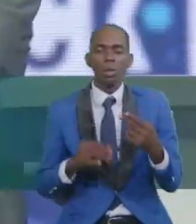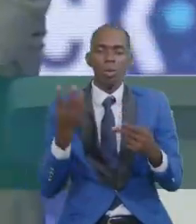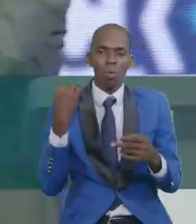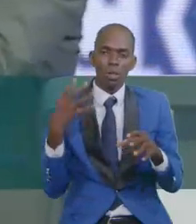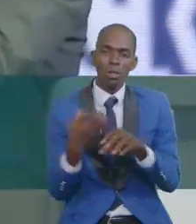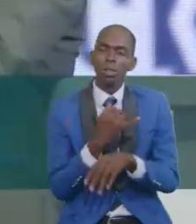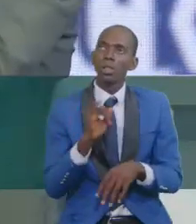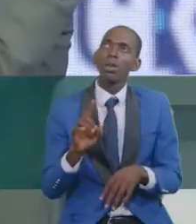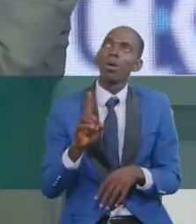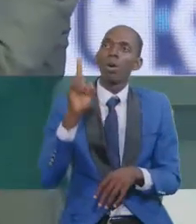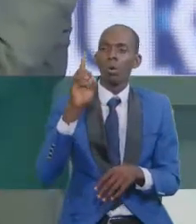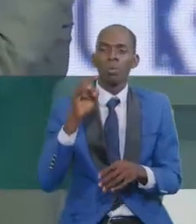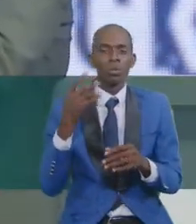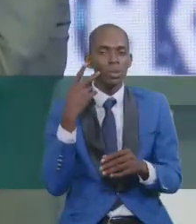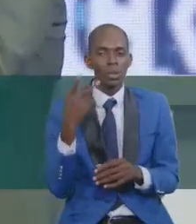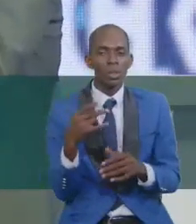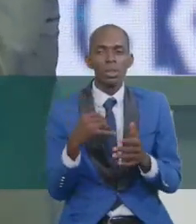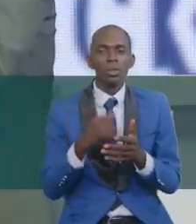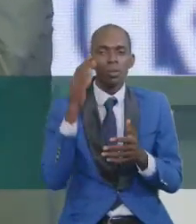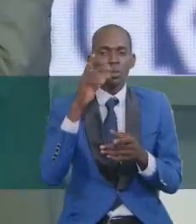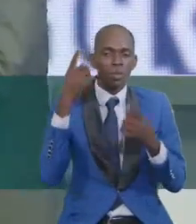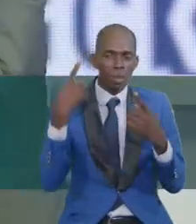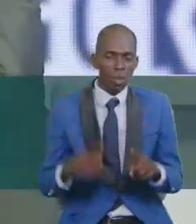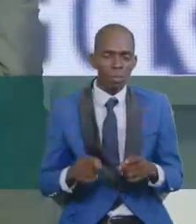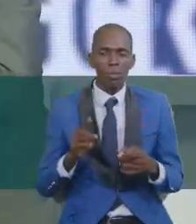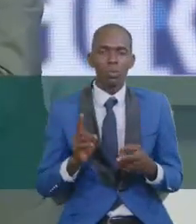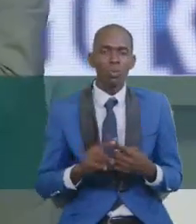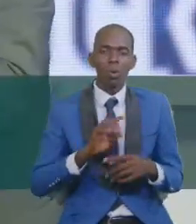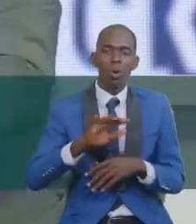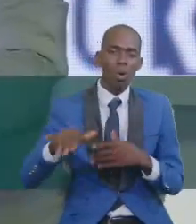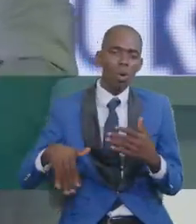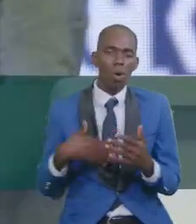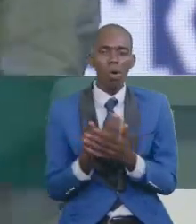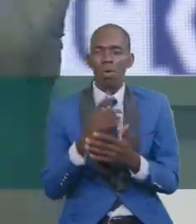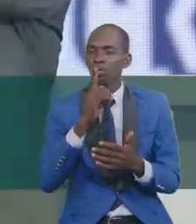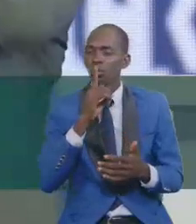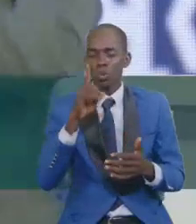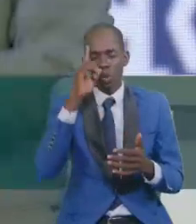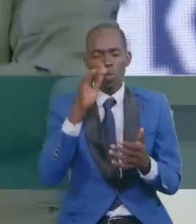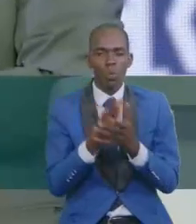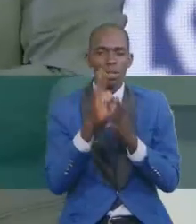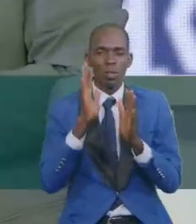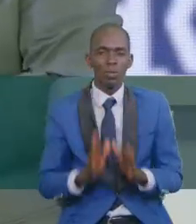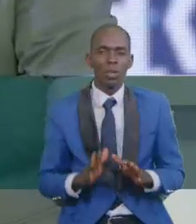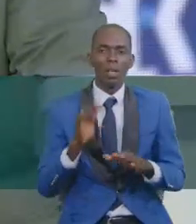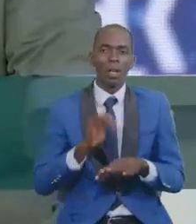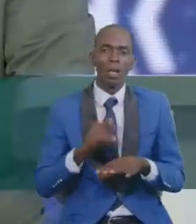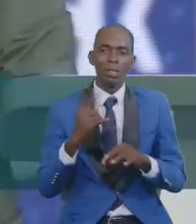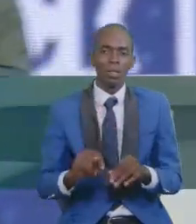It's going to happen to all true believers at the rapture. Taken up.